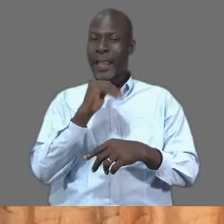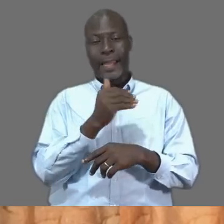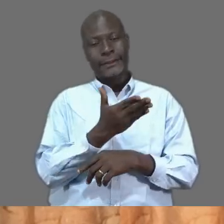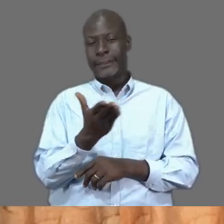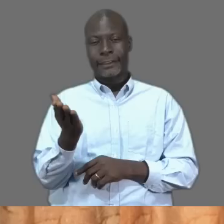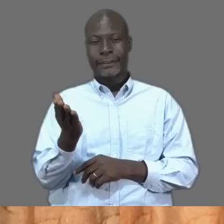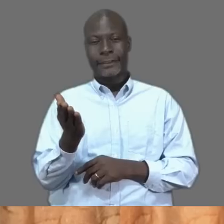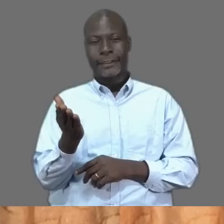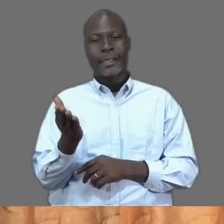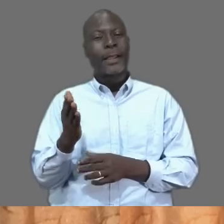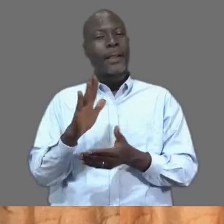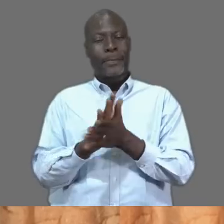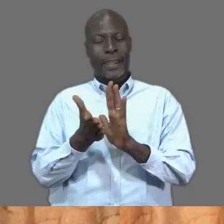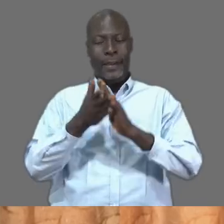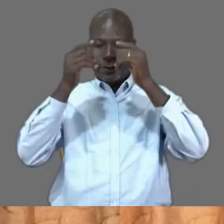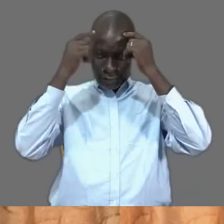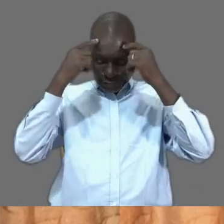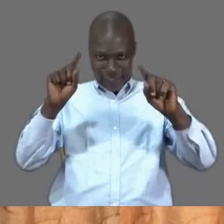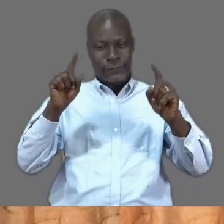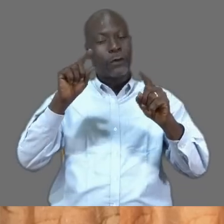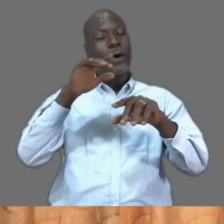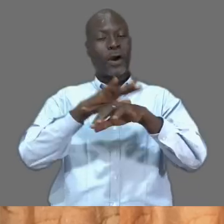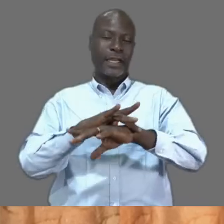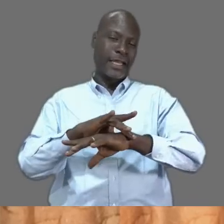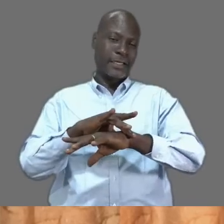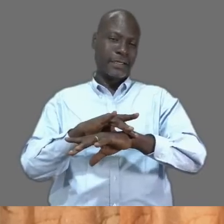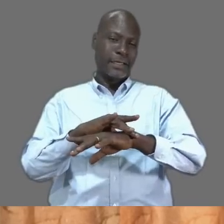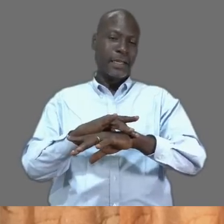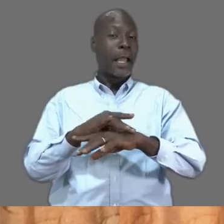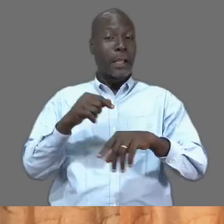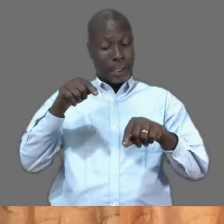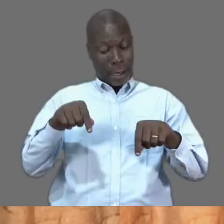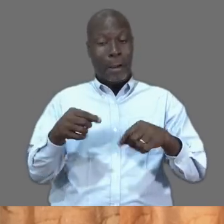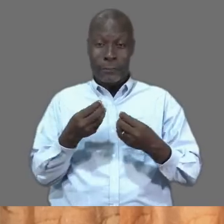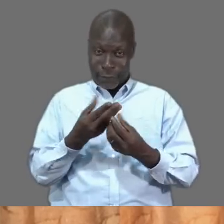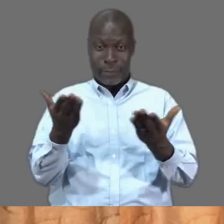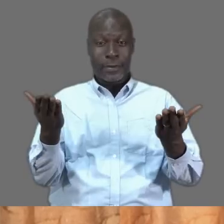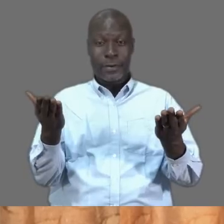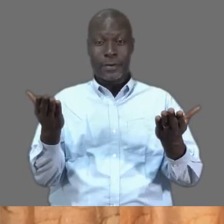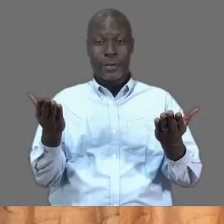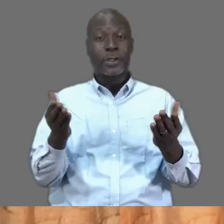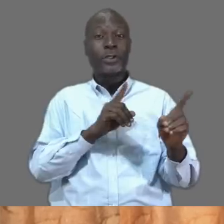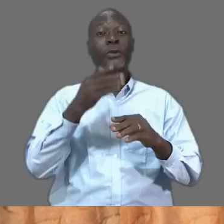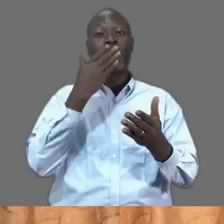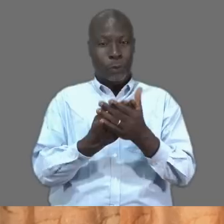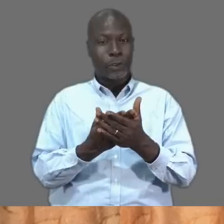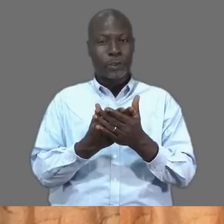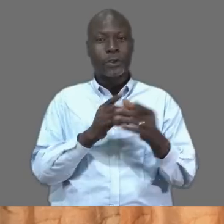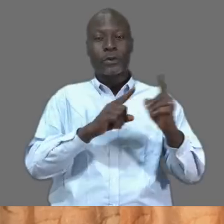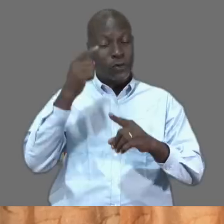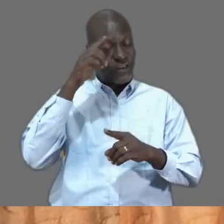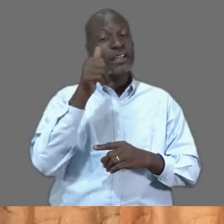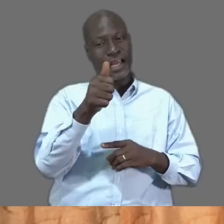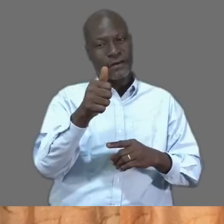mratumu, na is see a nipper ye awa iwiase. And I'm baba catch that say, if you do good, you